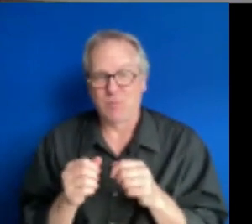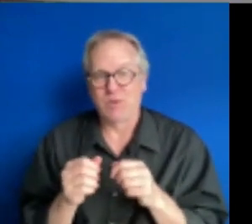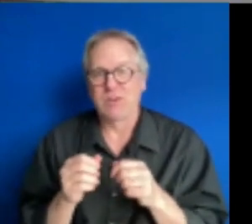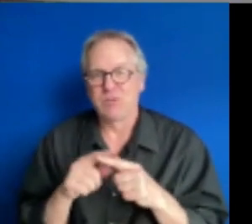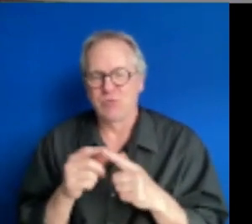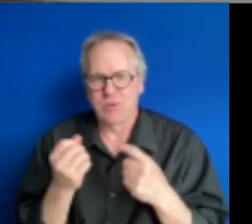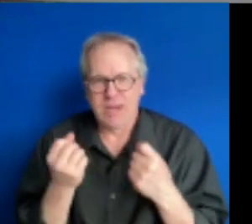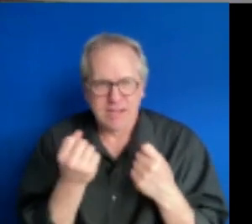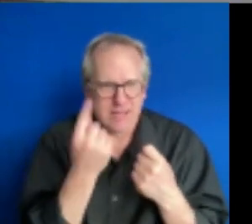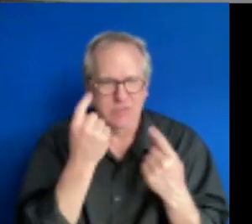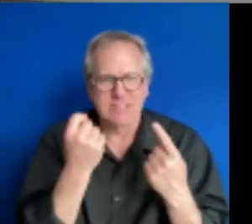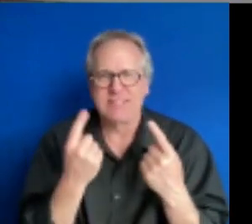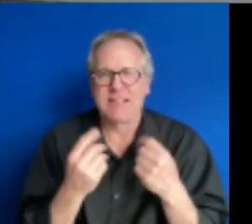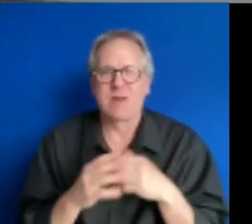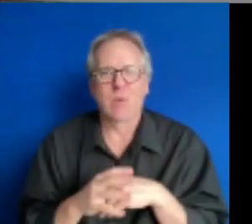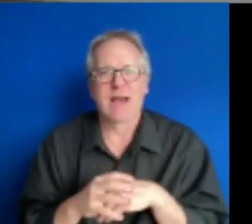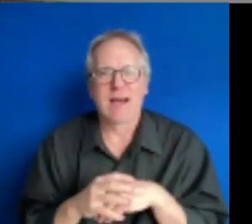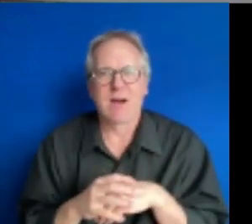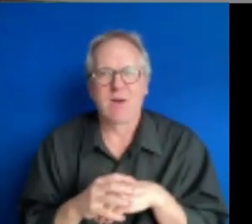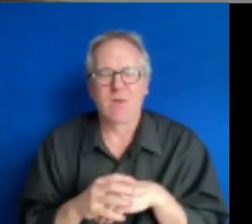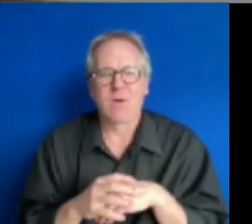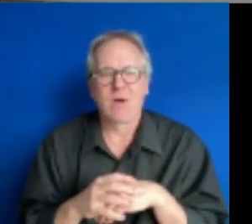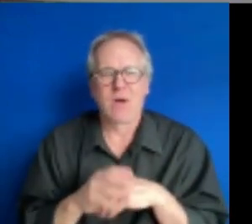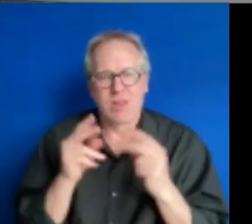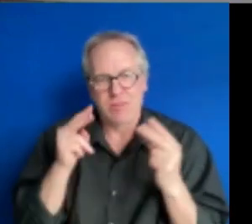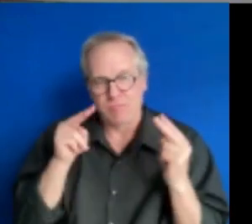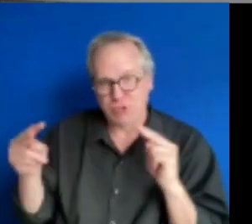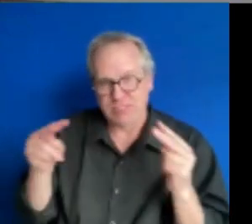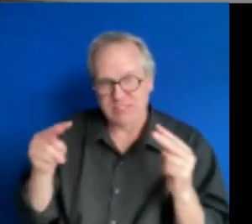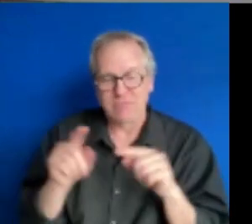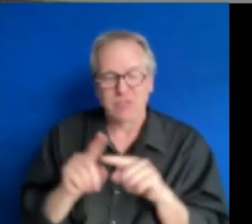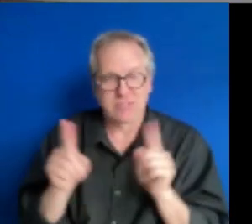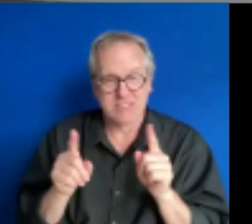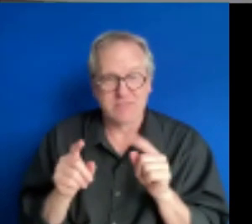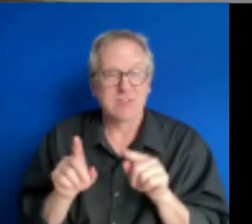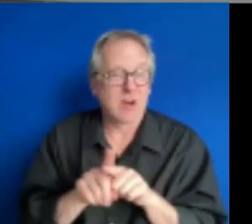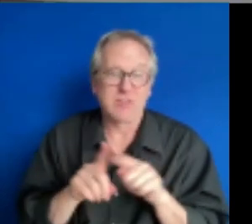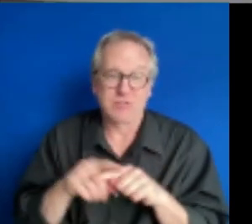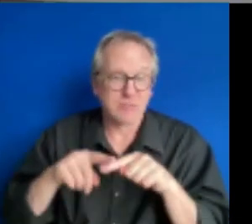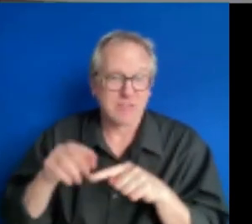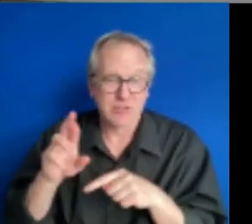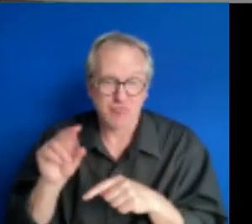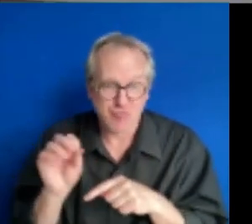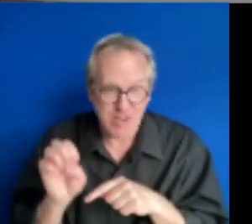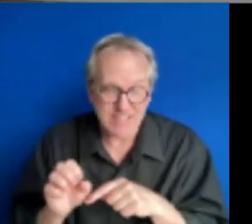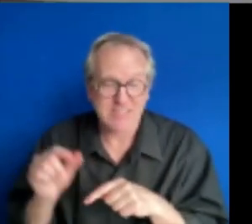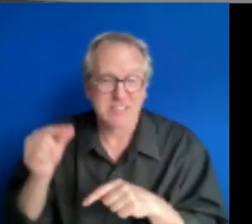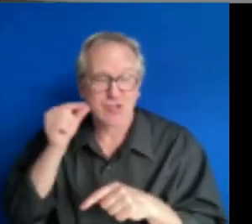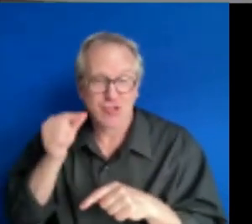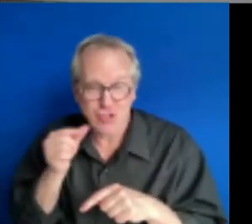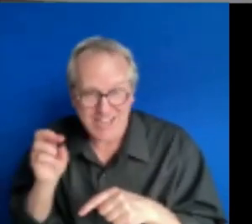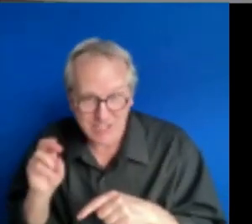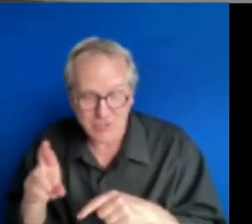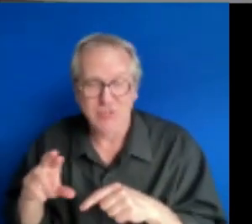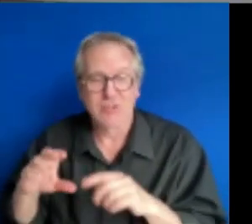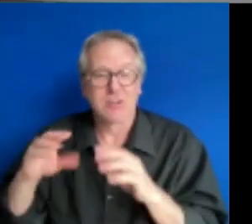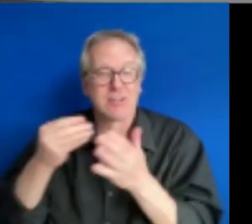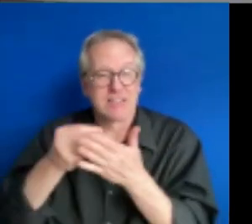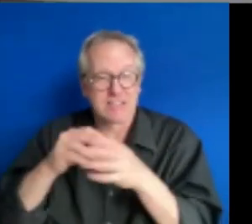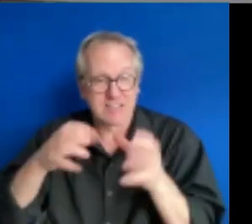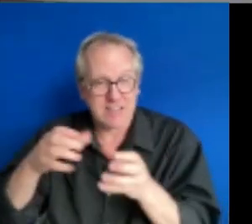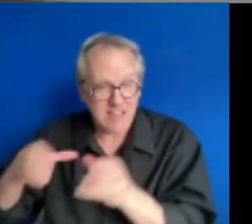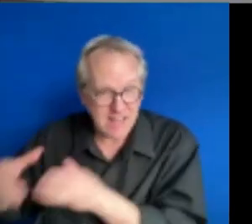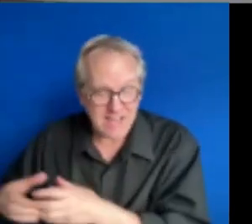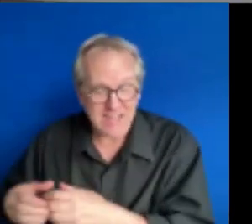is understanding that those perceptions also are different based on race and gender and class,